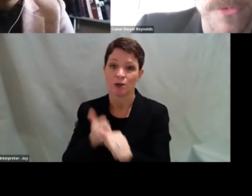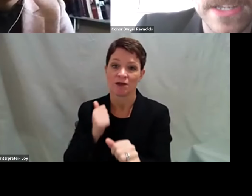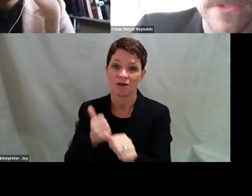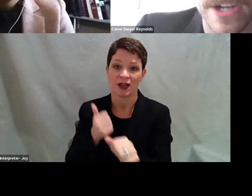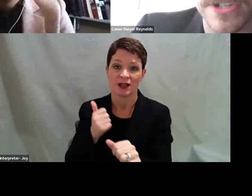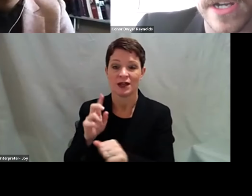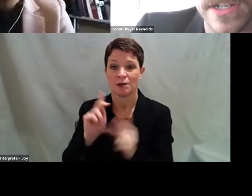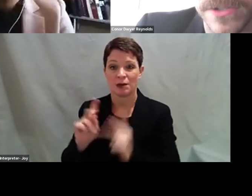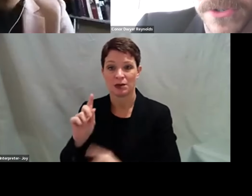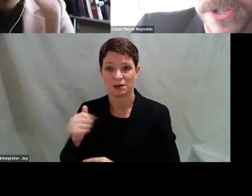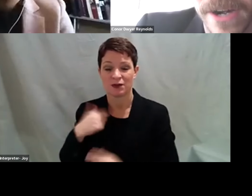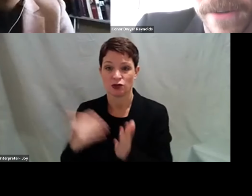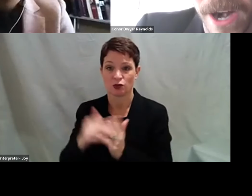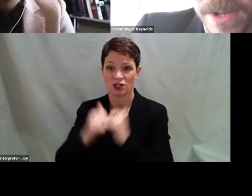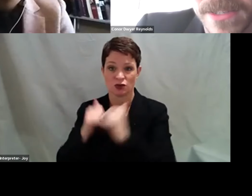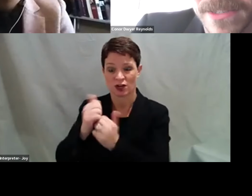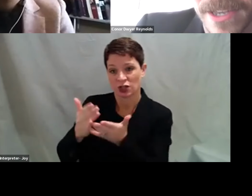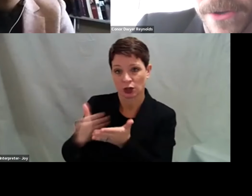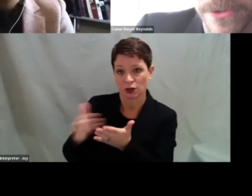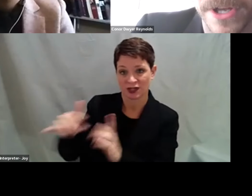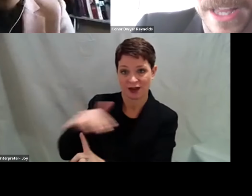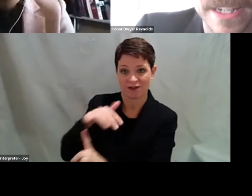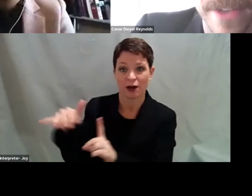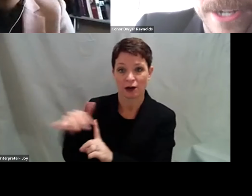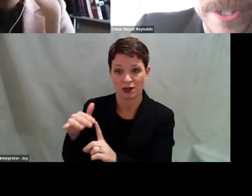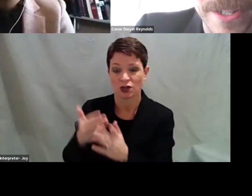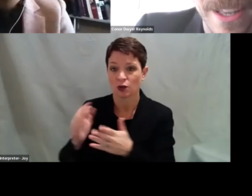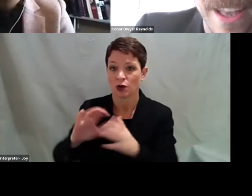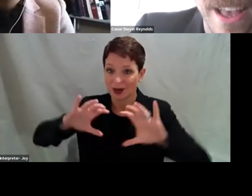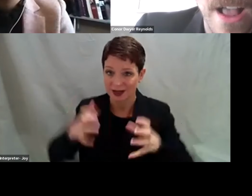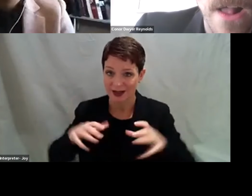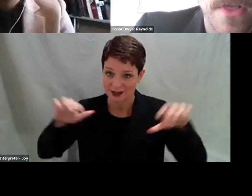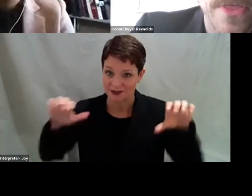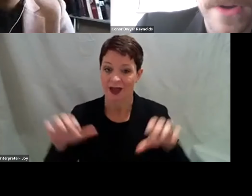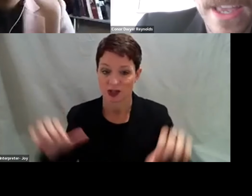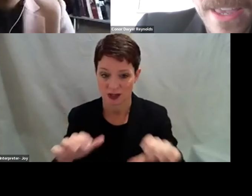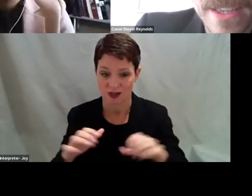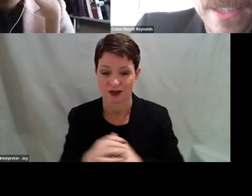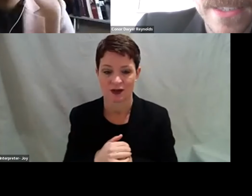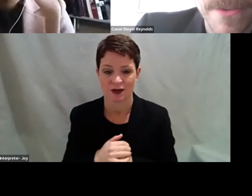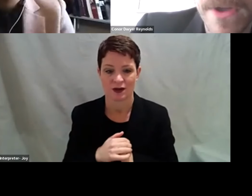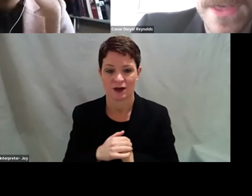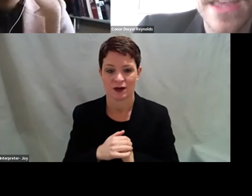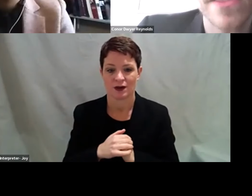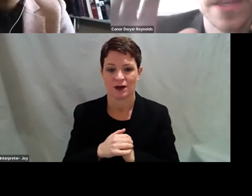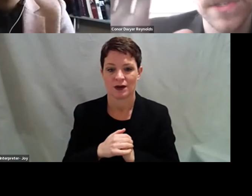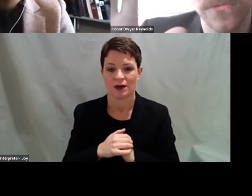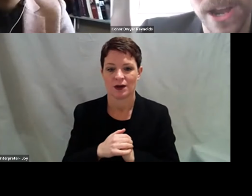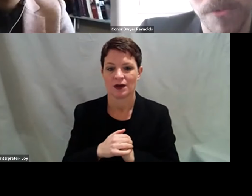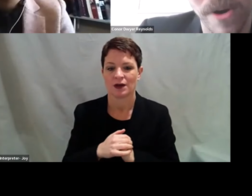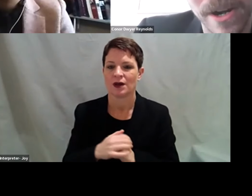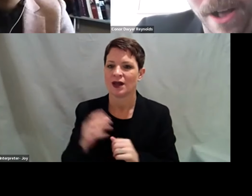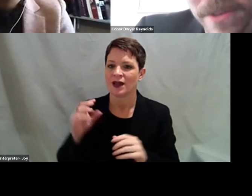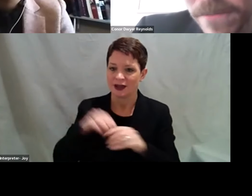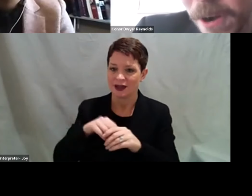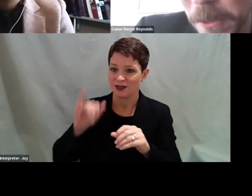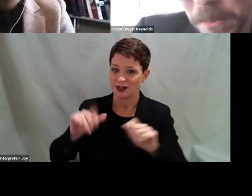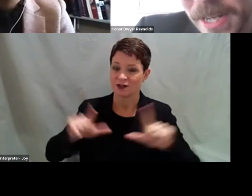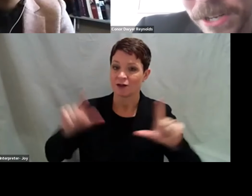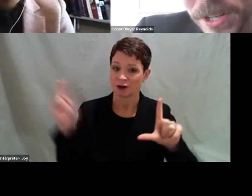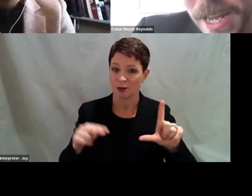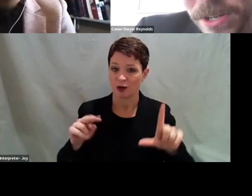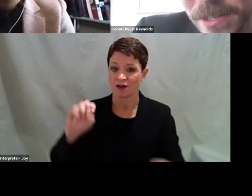from restructuring exclusionary environments through collective action. There is, within this framework of the